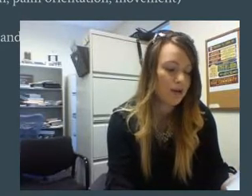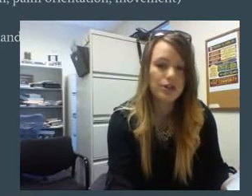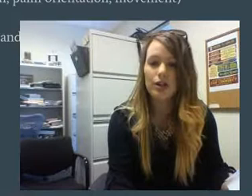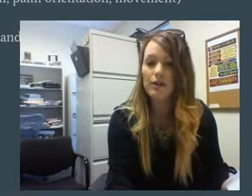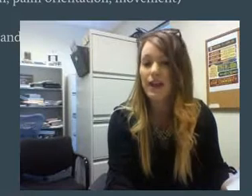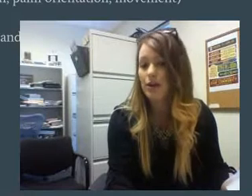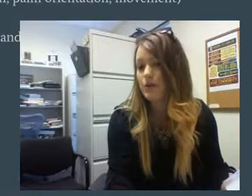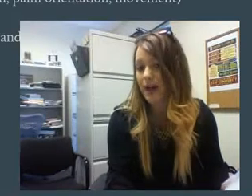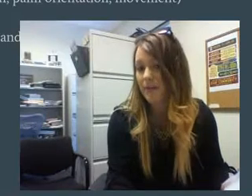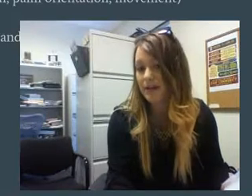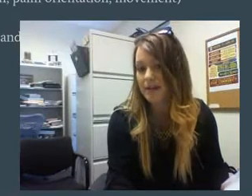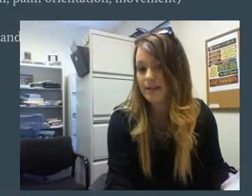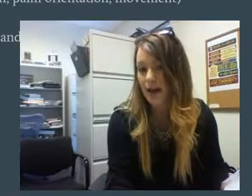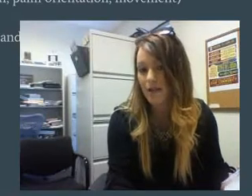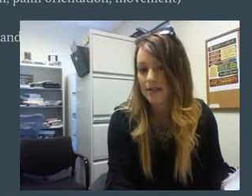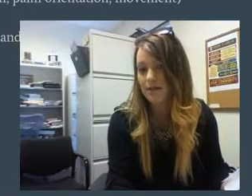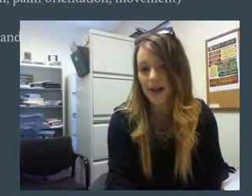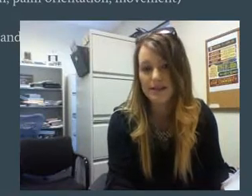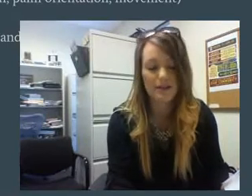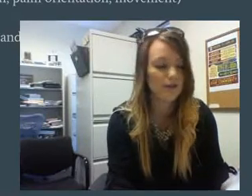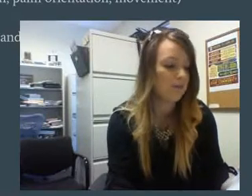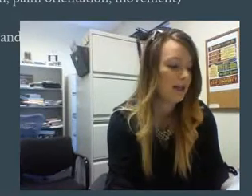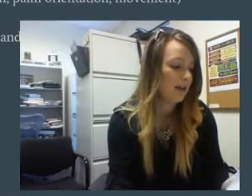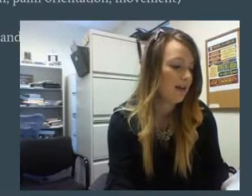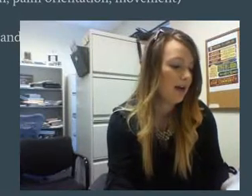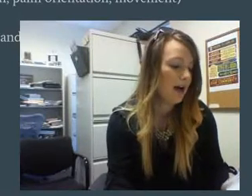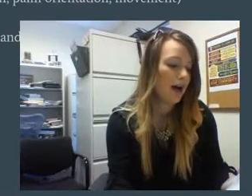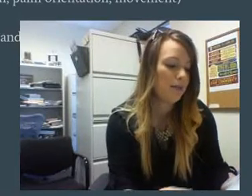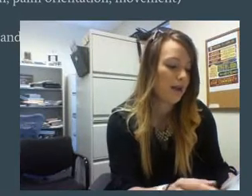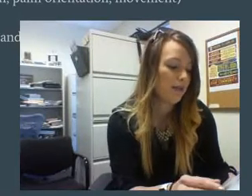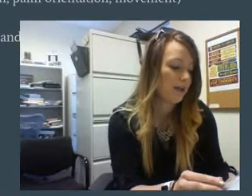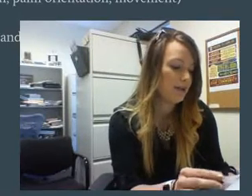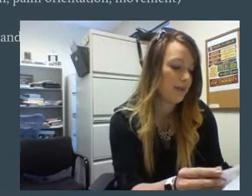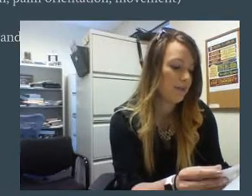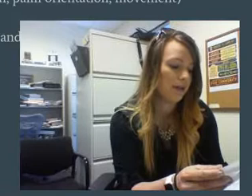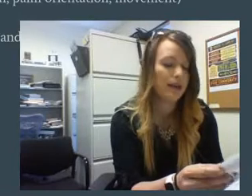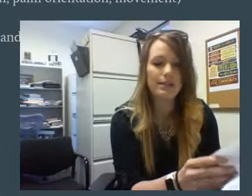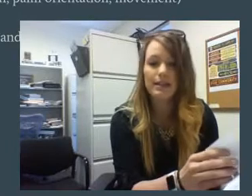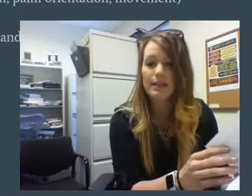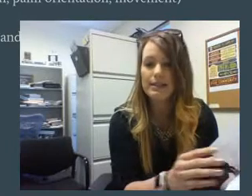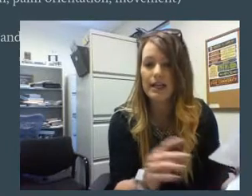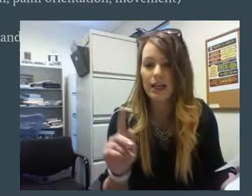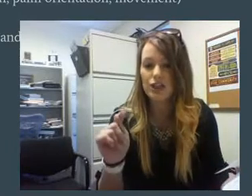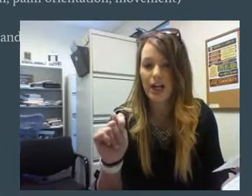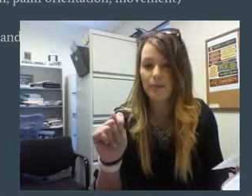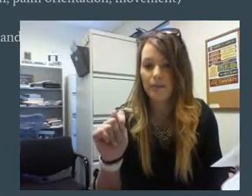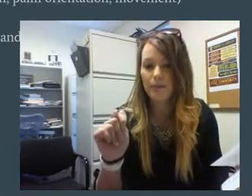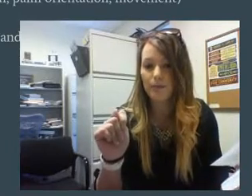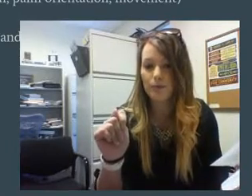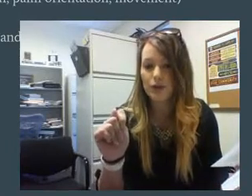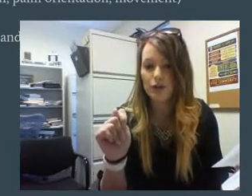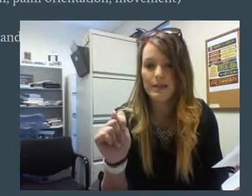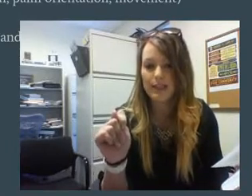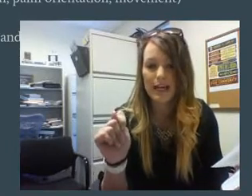sign language, they use that because it's not offensive, it has a different meaning. Another example is the T hand shape,